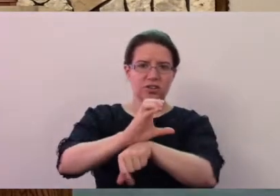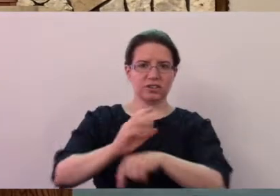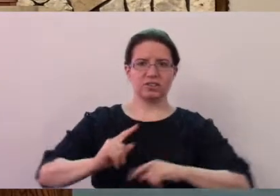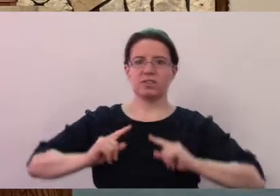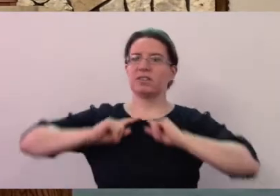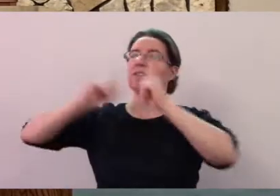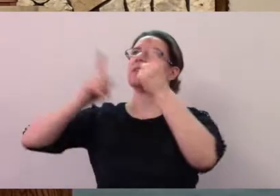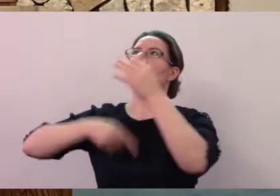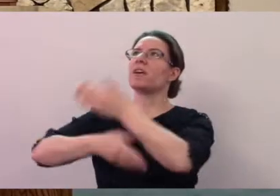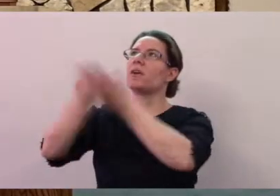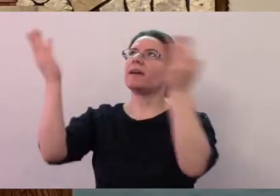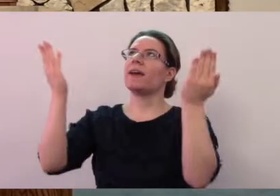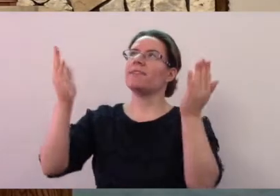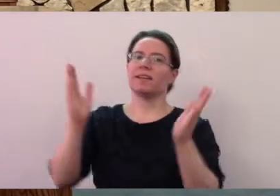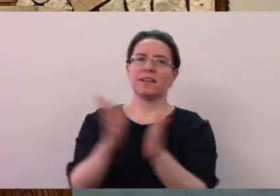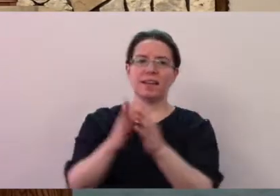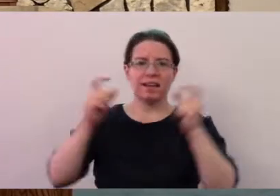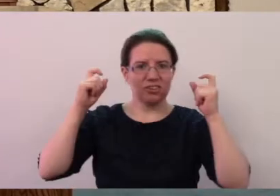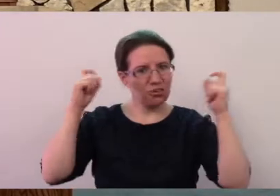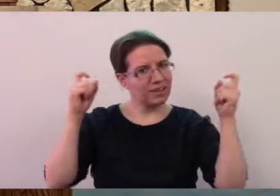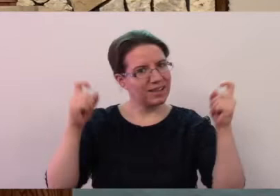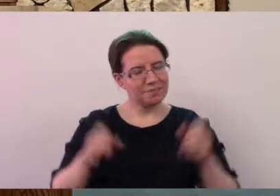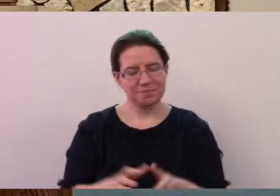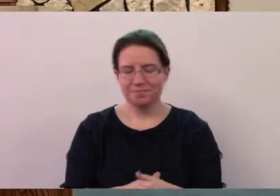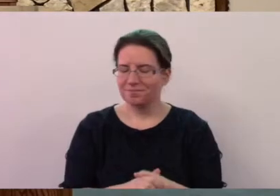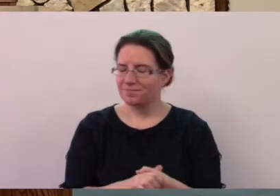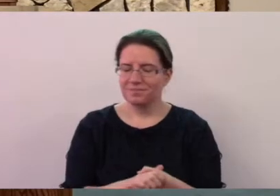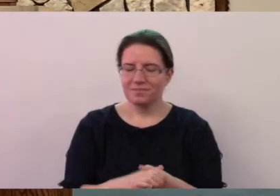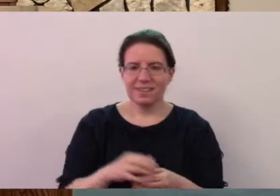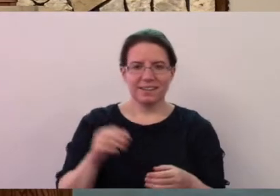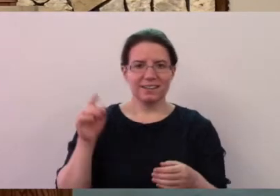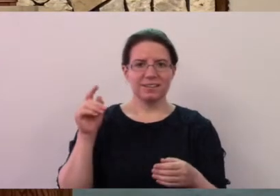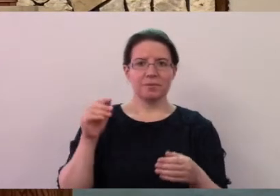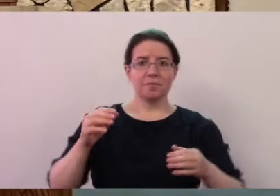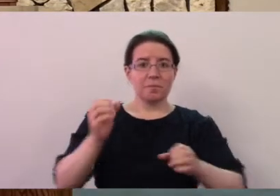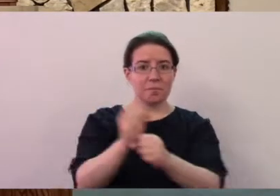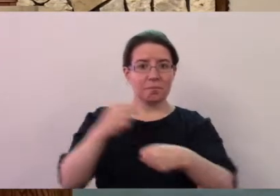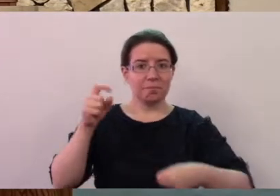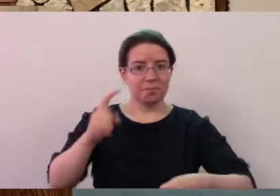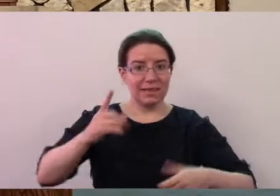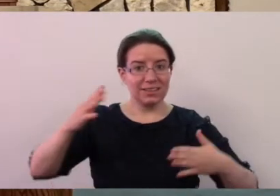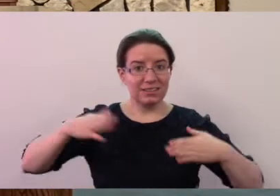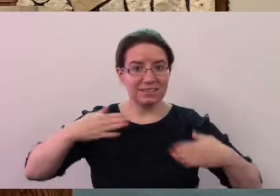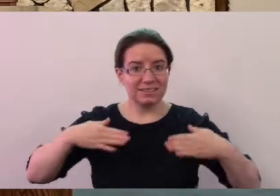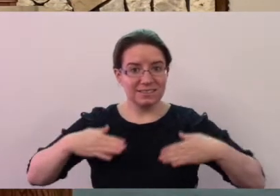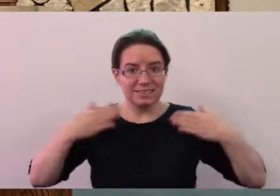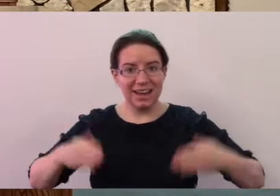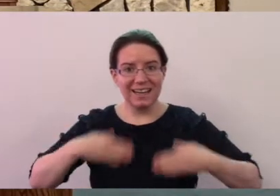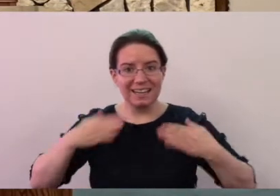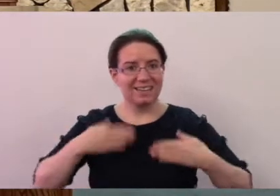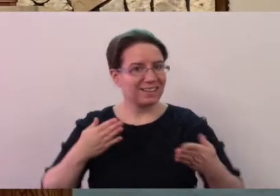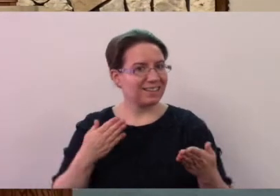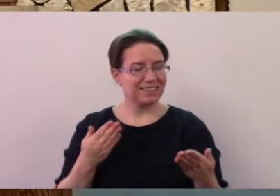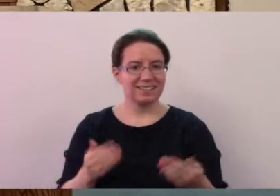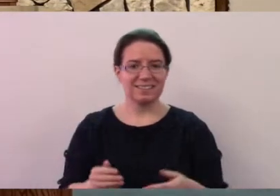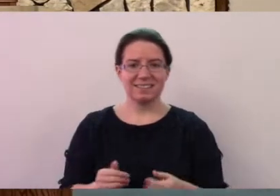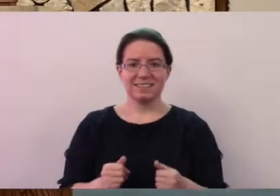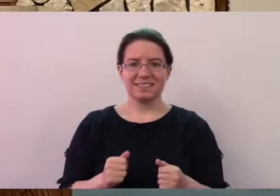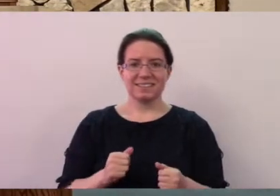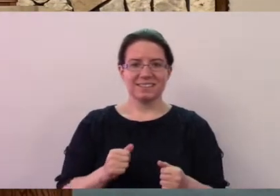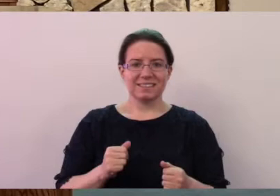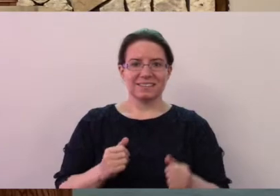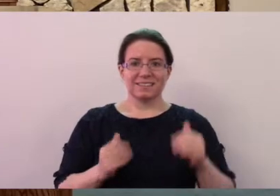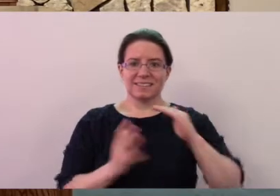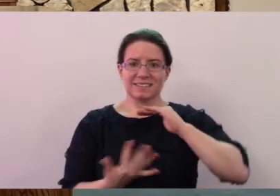oh, hallelujah, Amen. That ought to get you excited yes. and thrilled yes. and fired up in your spirit